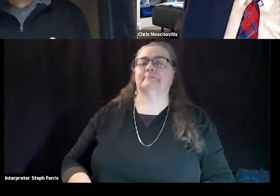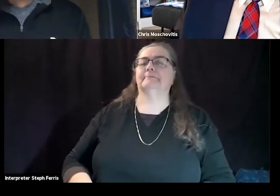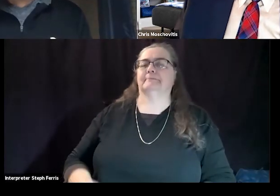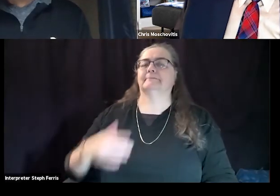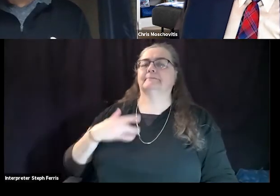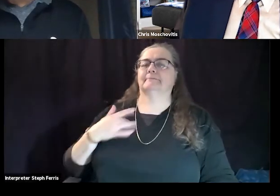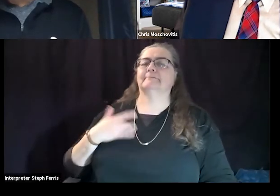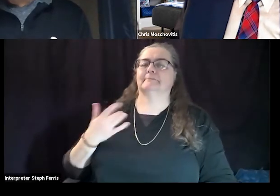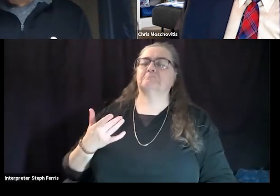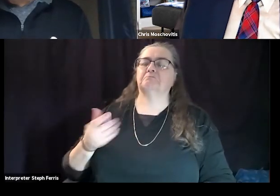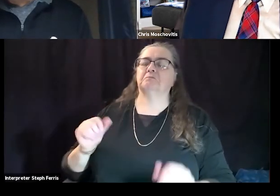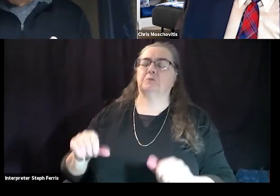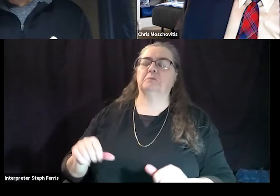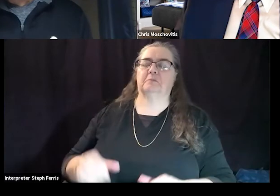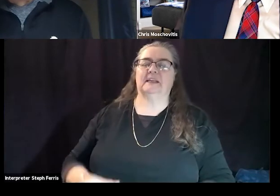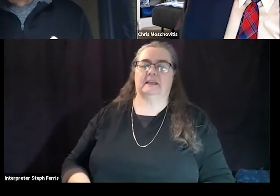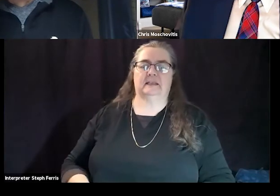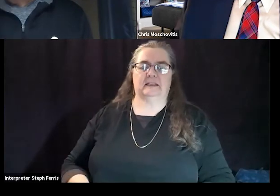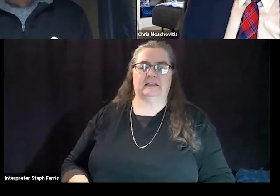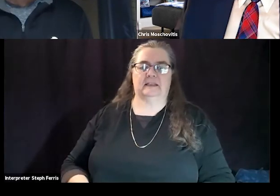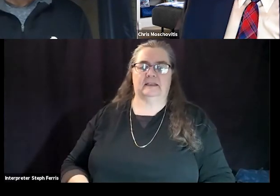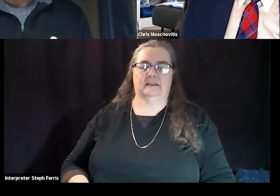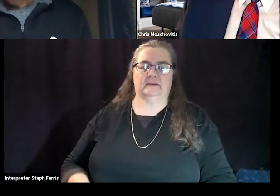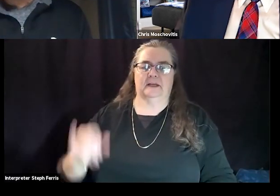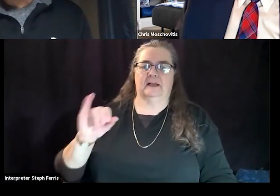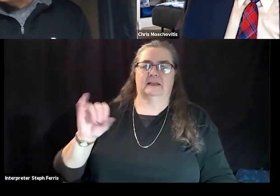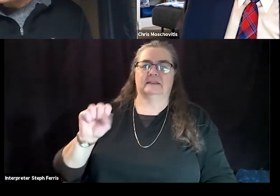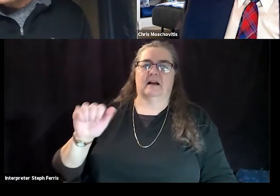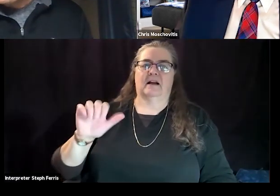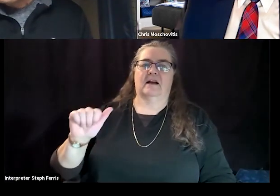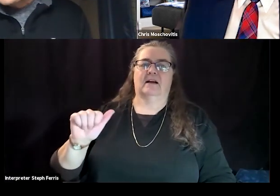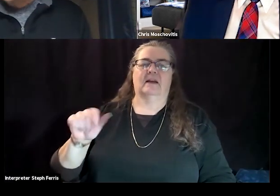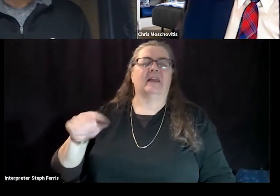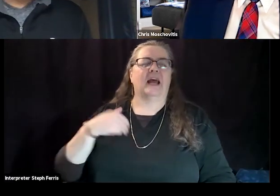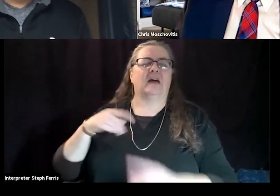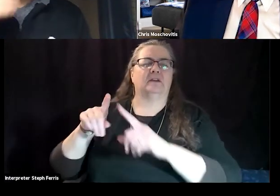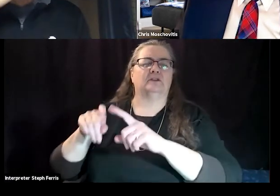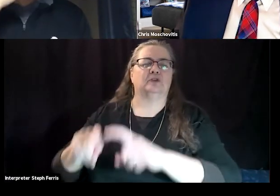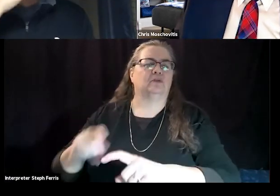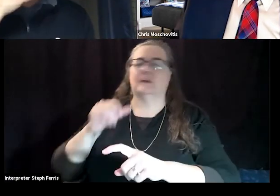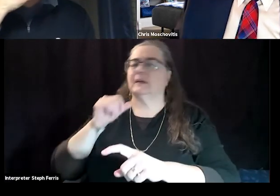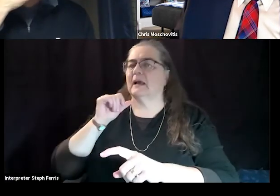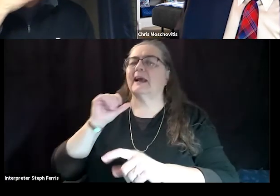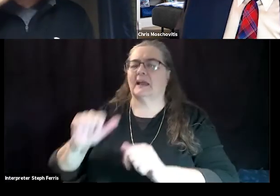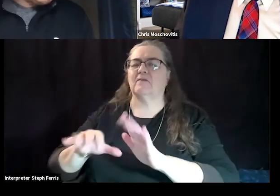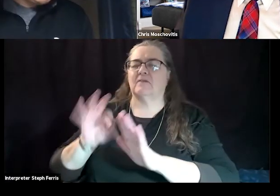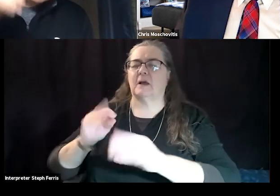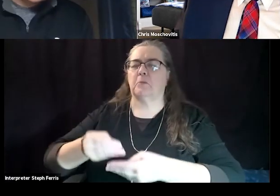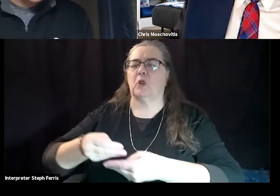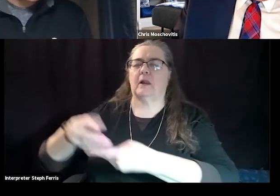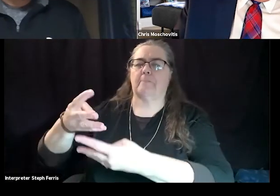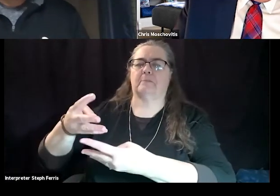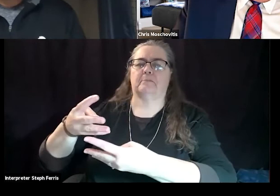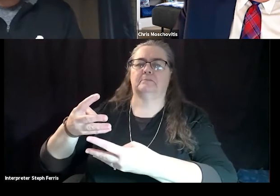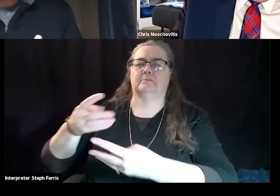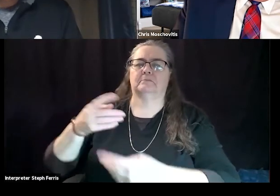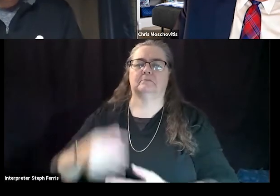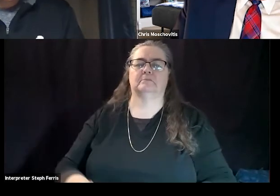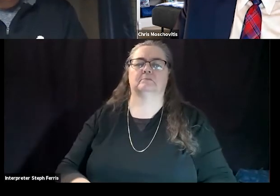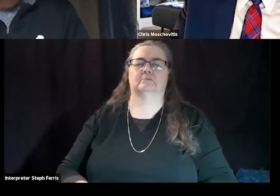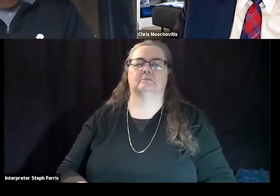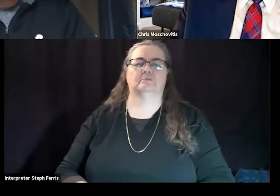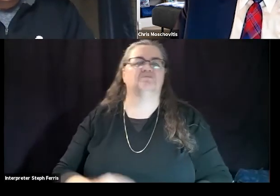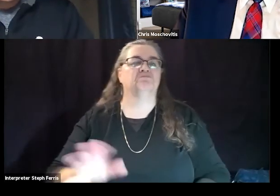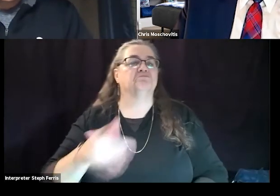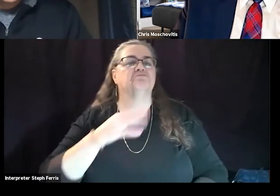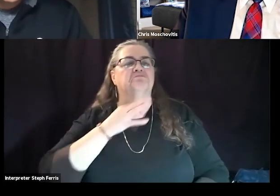the latest survey. ISACA runs a survey. I can see if it's out. Just wondered. I